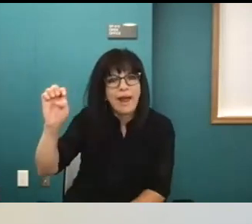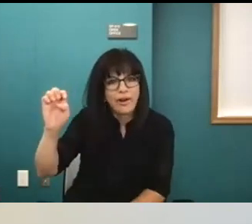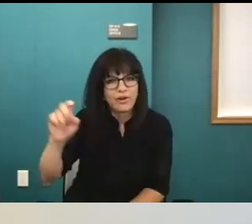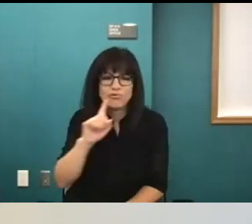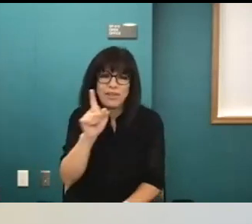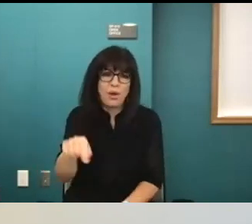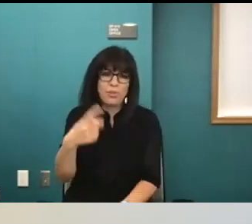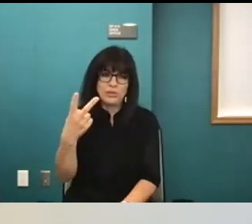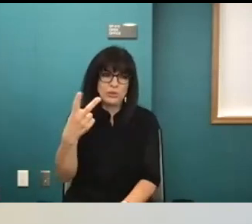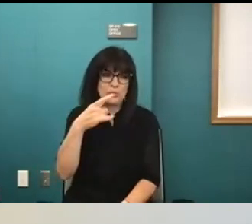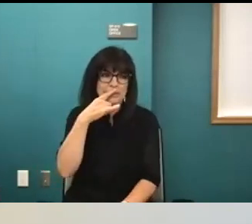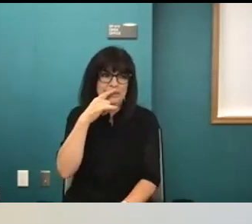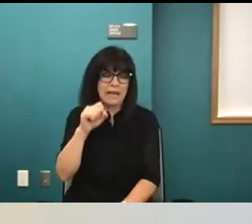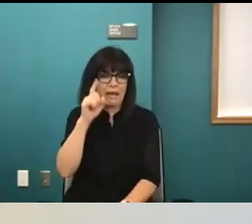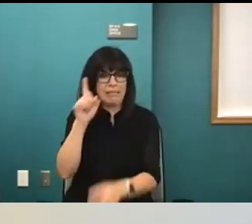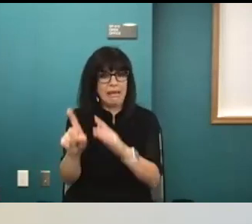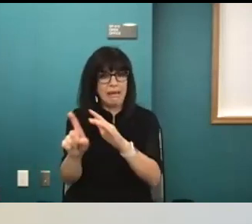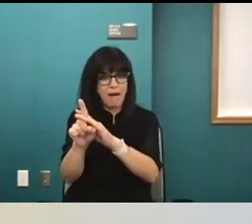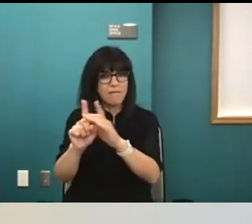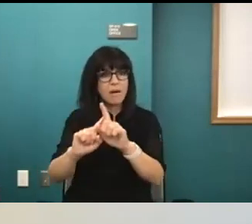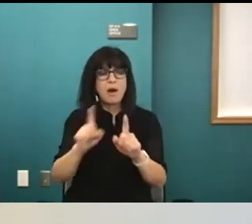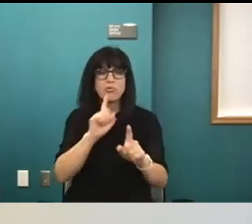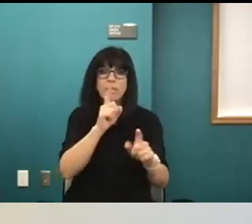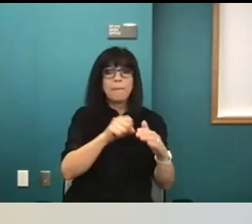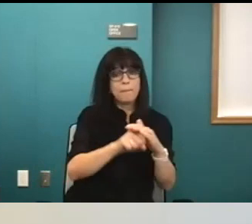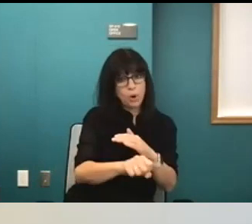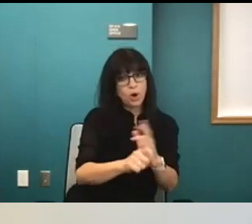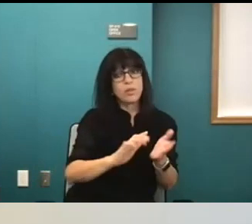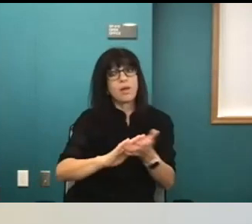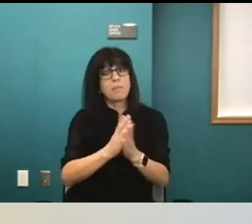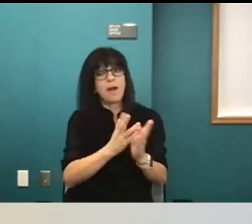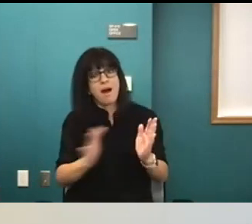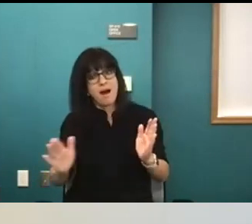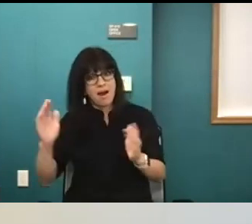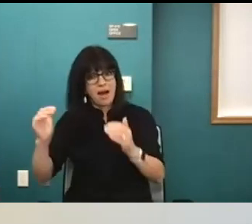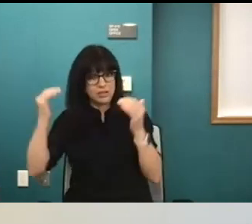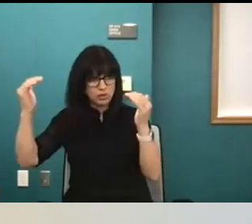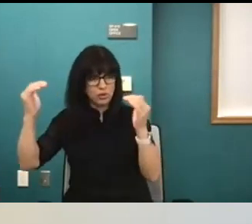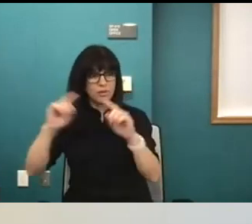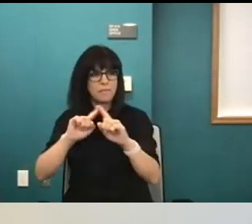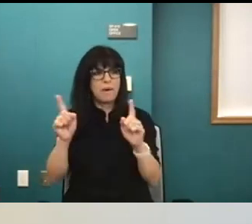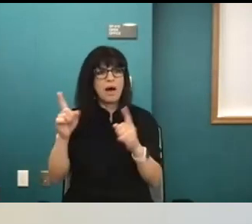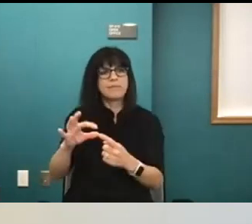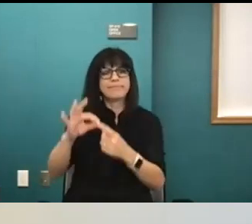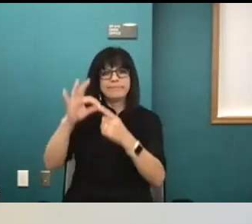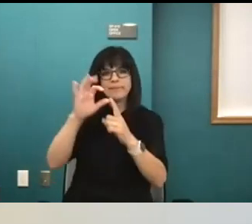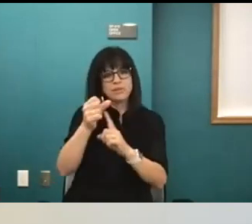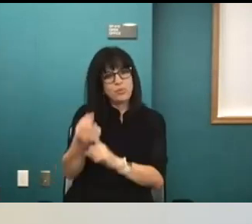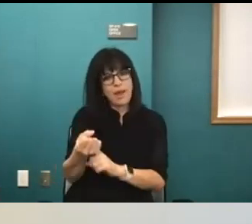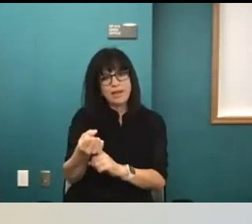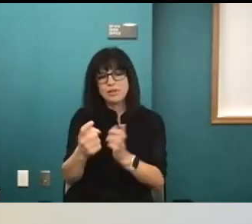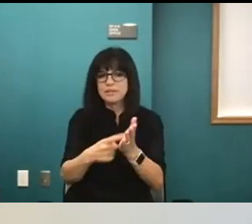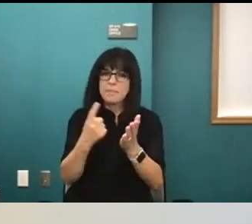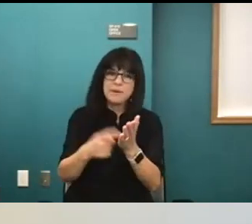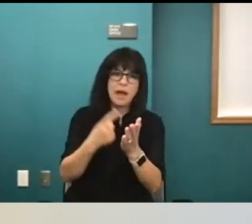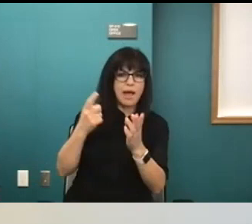about, but it is birth well into adulthood that you could do this. Again, those unique cases where you're like, let's really kind of look, do